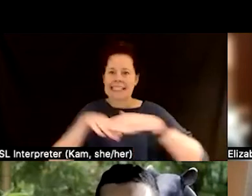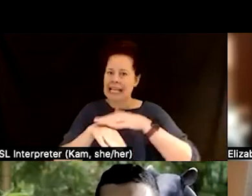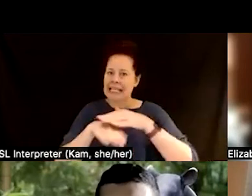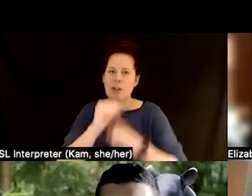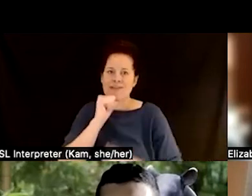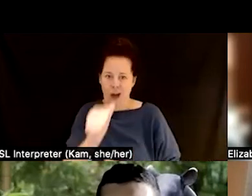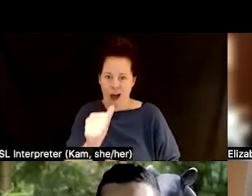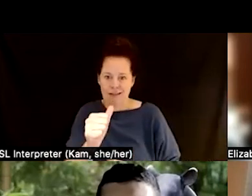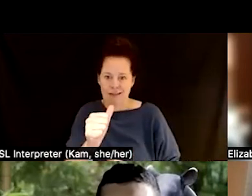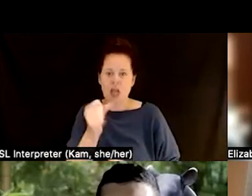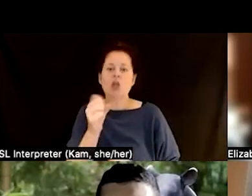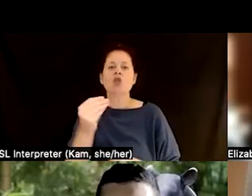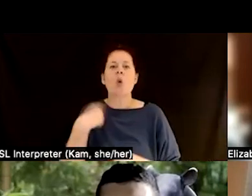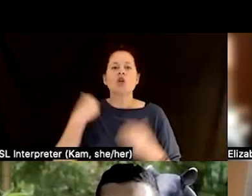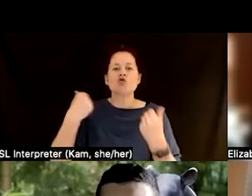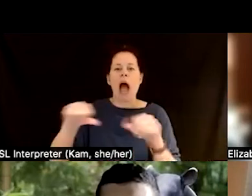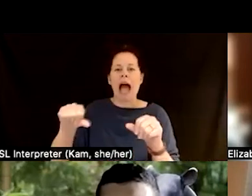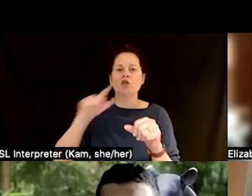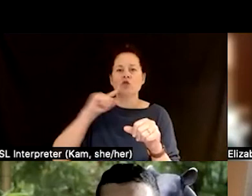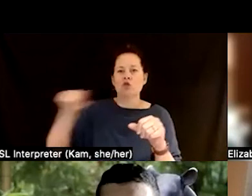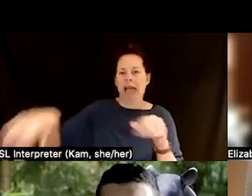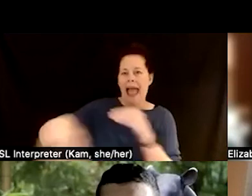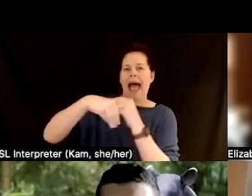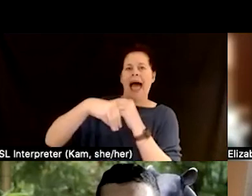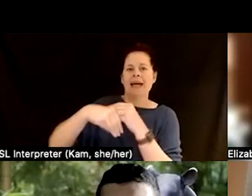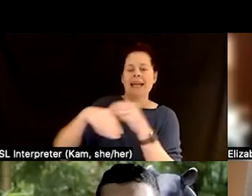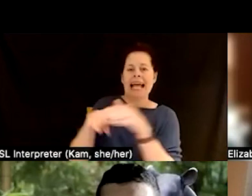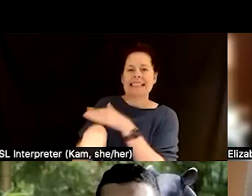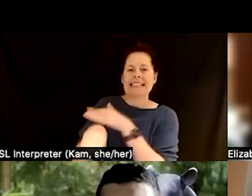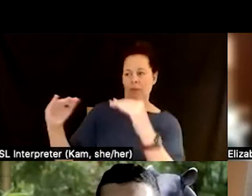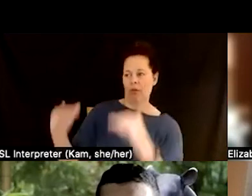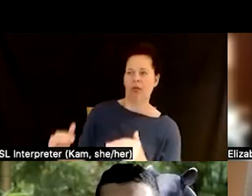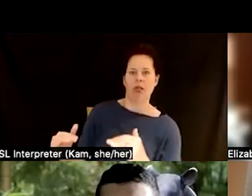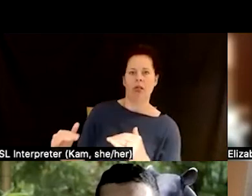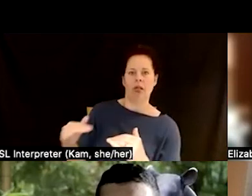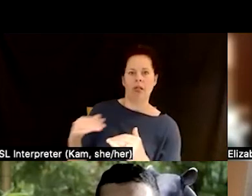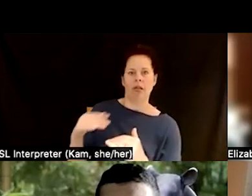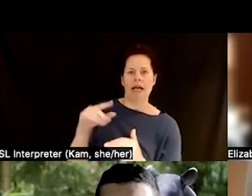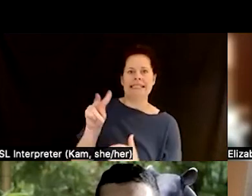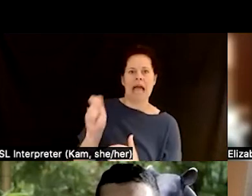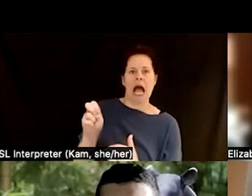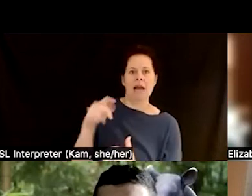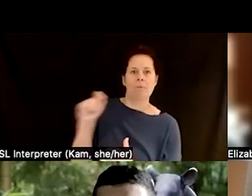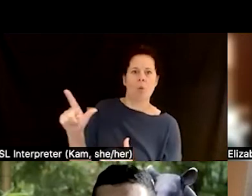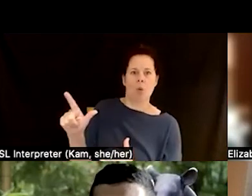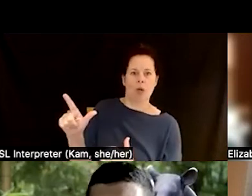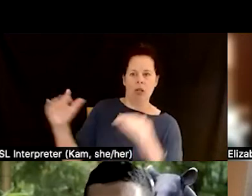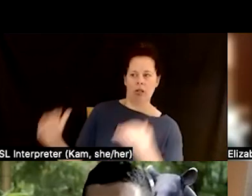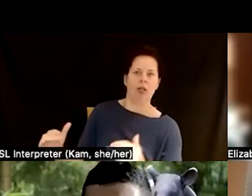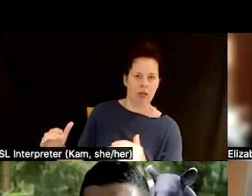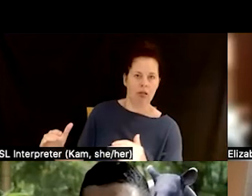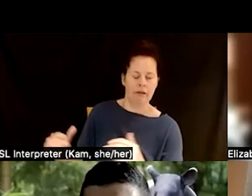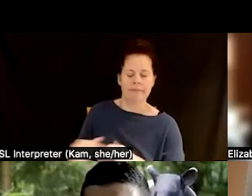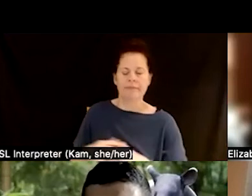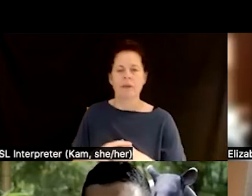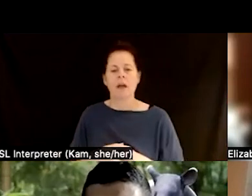tide pool addition, since at this time we don't have the financial ability to redo the entire exhibit. And so we're in version